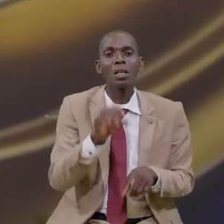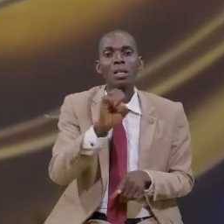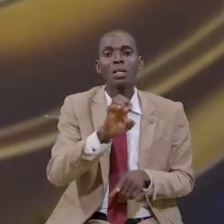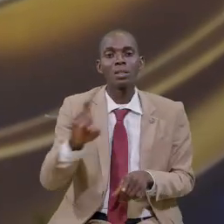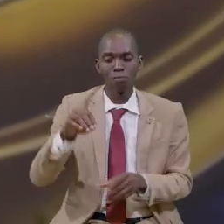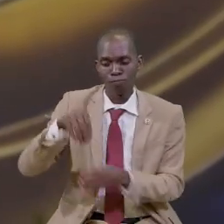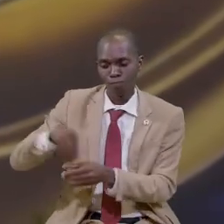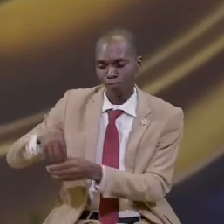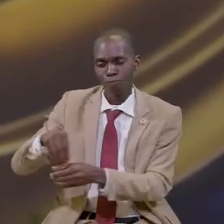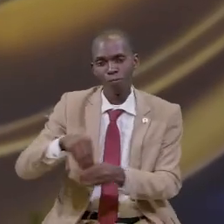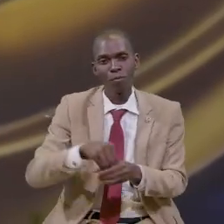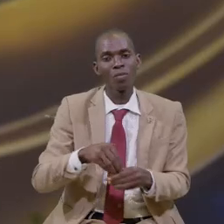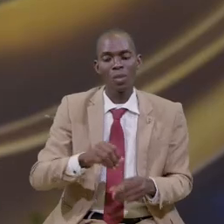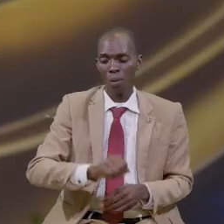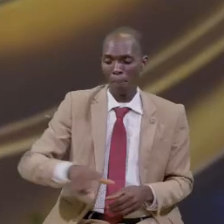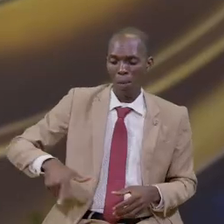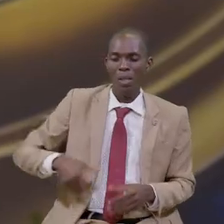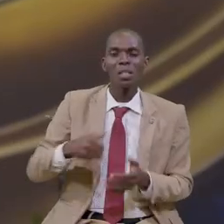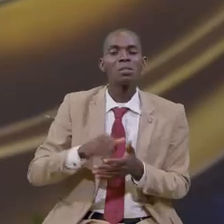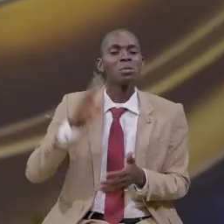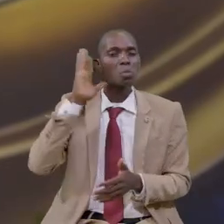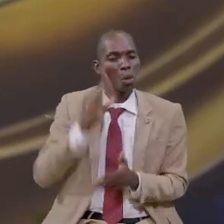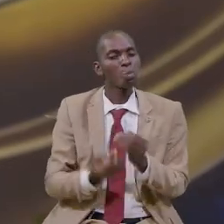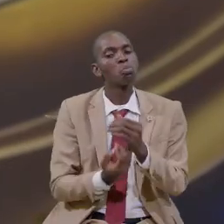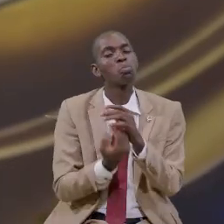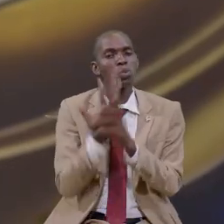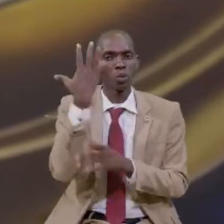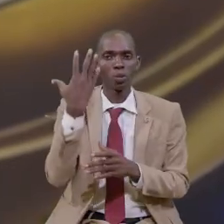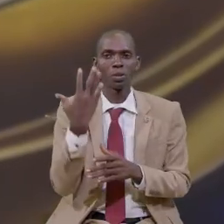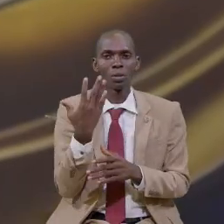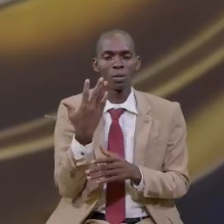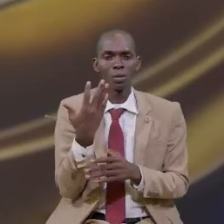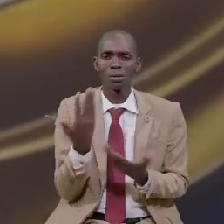germinate. It will produce. You are not sure.